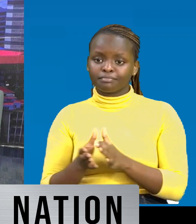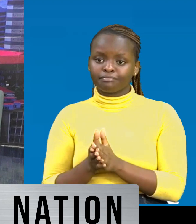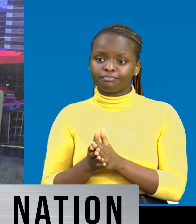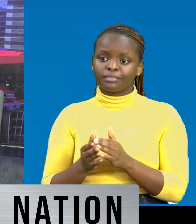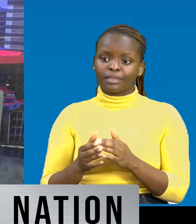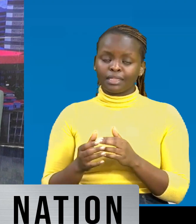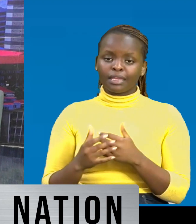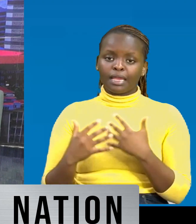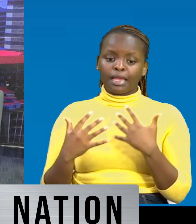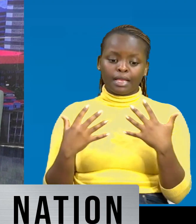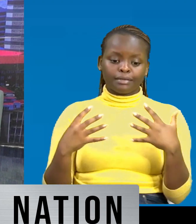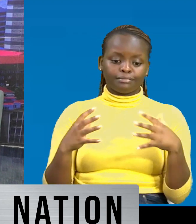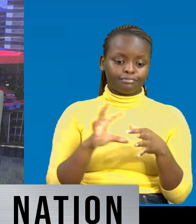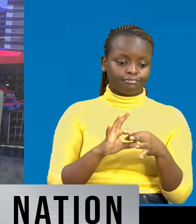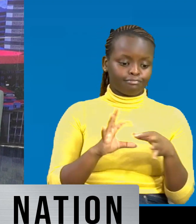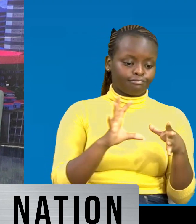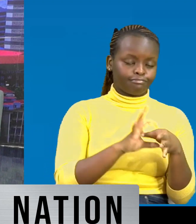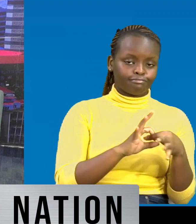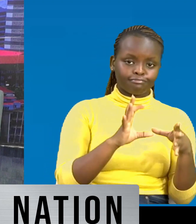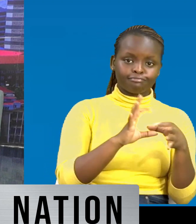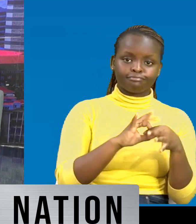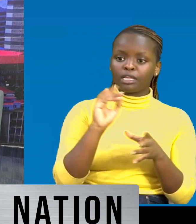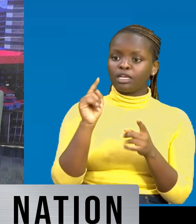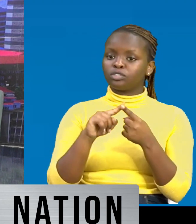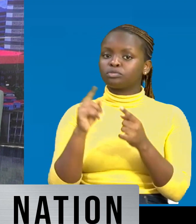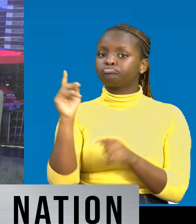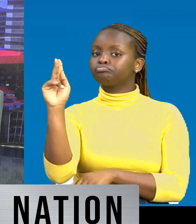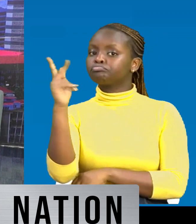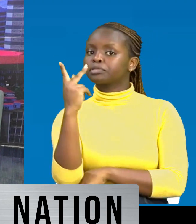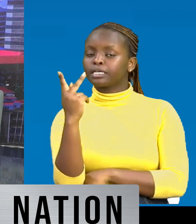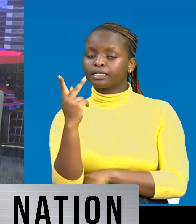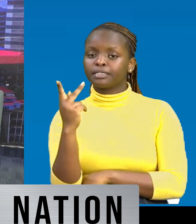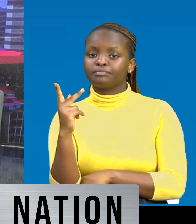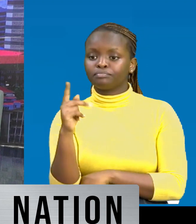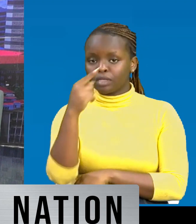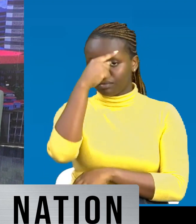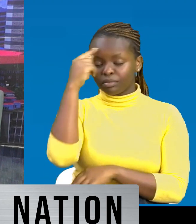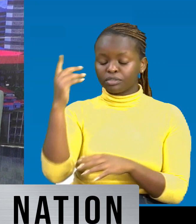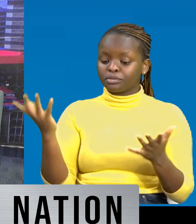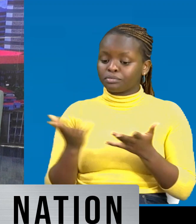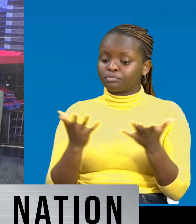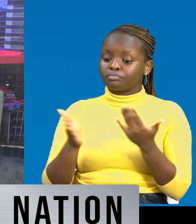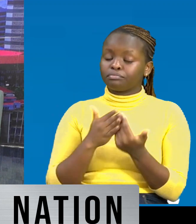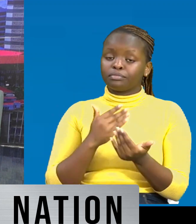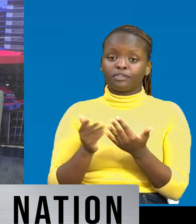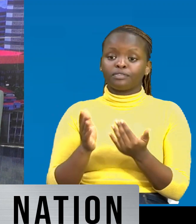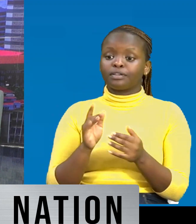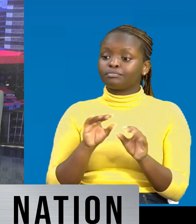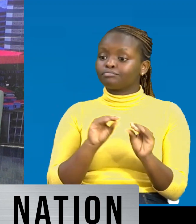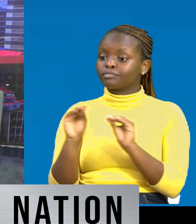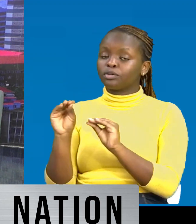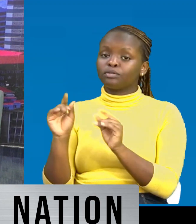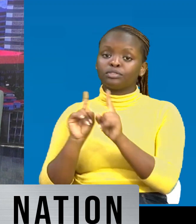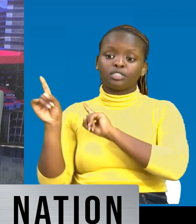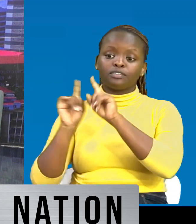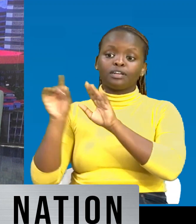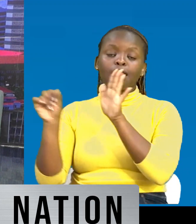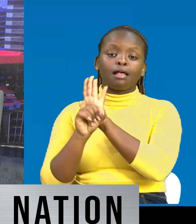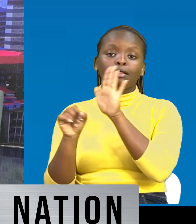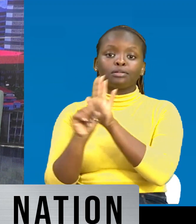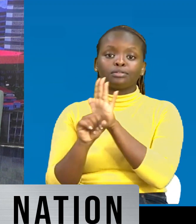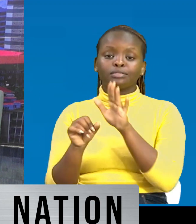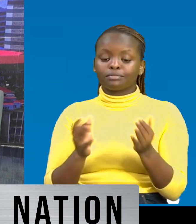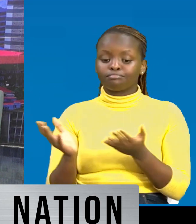Kenya, and most especially to our President Ruto, because wherever he goes, he's traveling a lot. Let him carry the